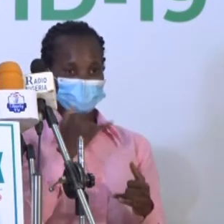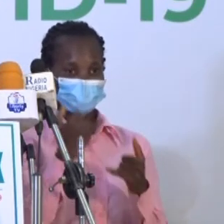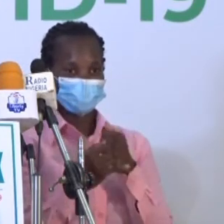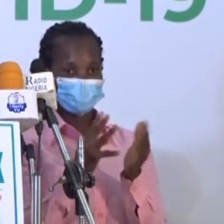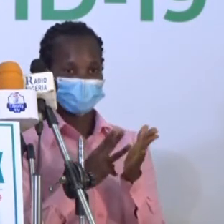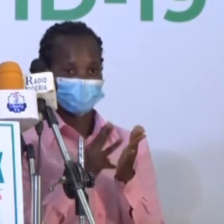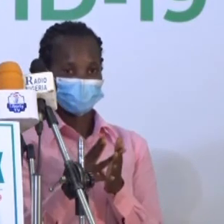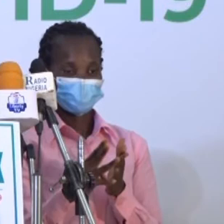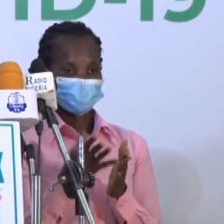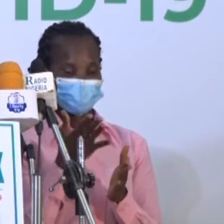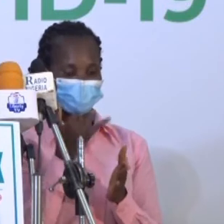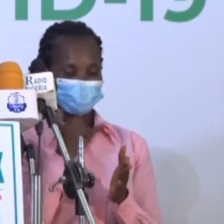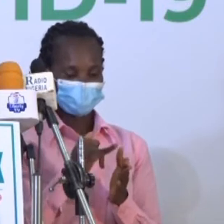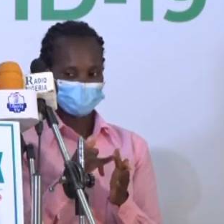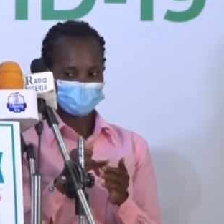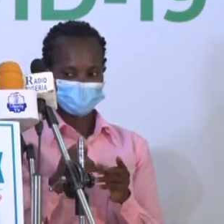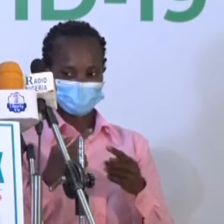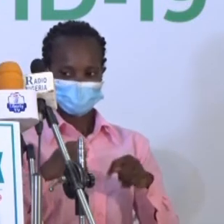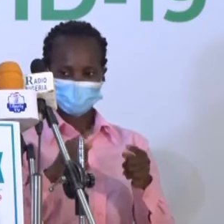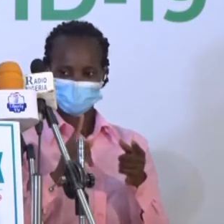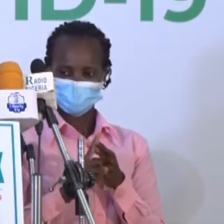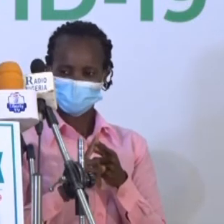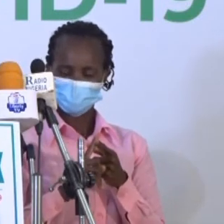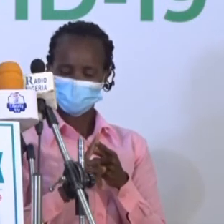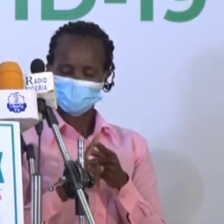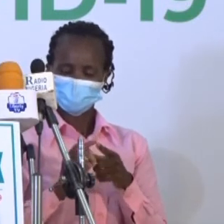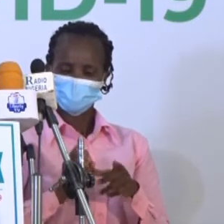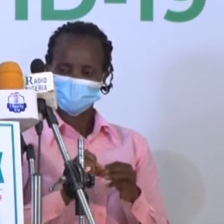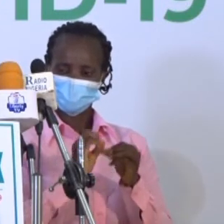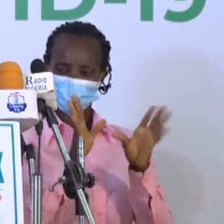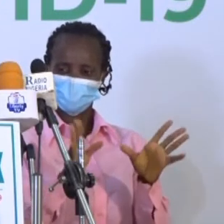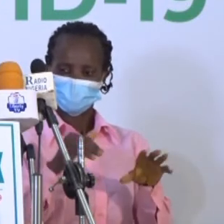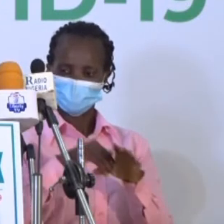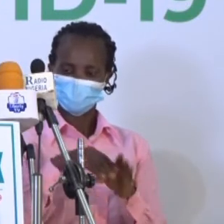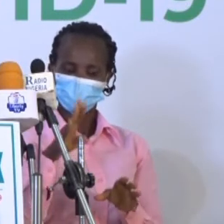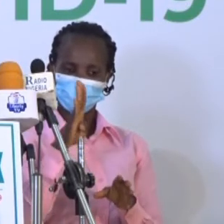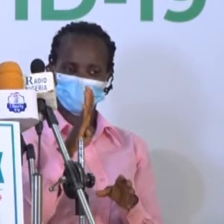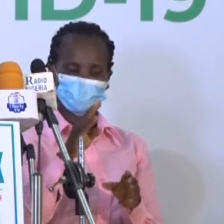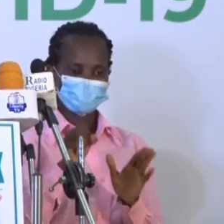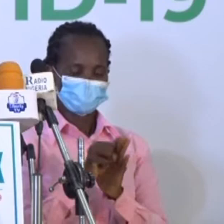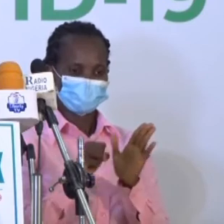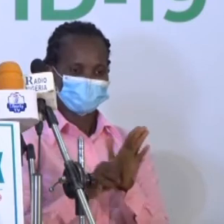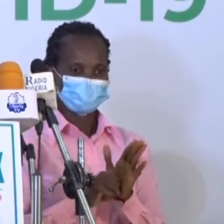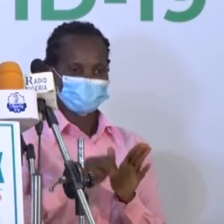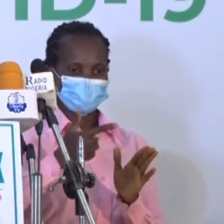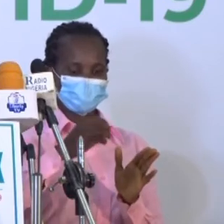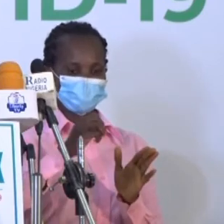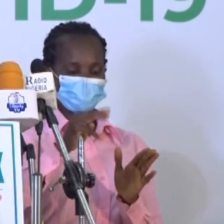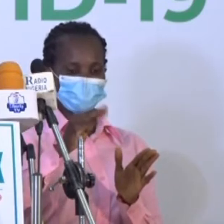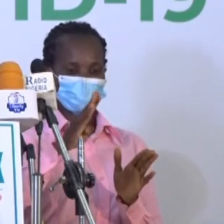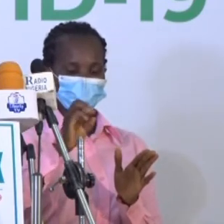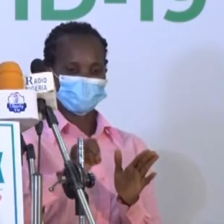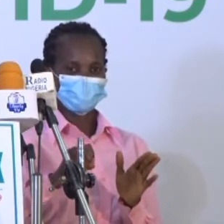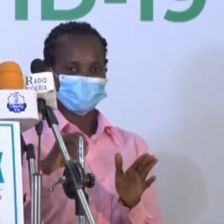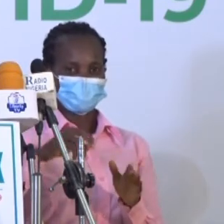expert with the NCDC, who was shot by unknown gunmen while on an official trip. He commiserated with his family and all